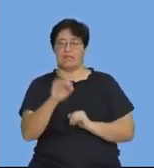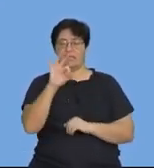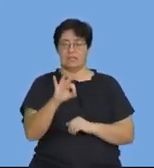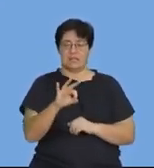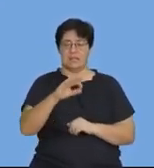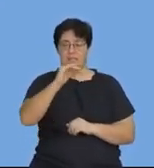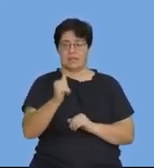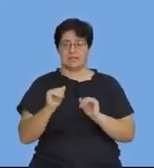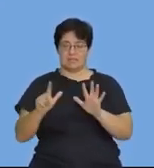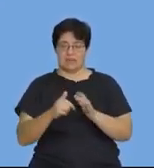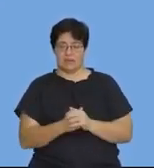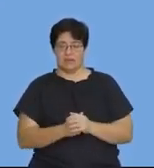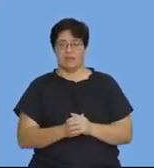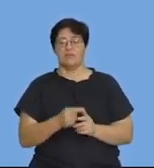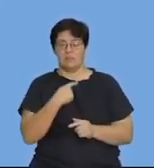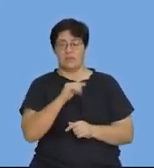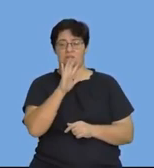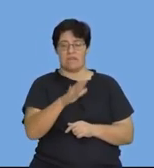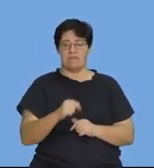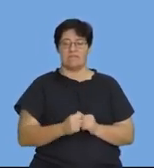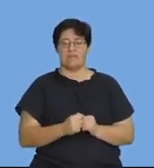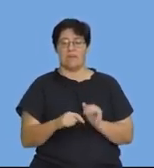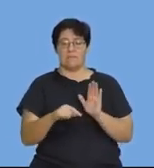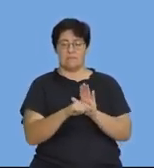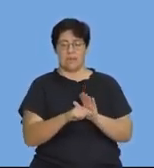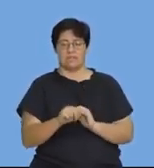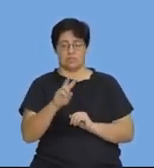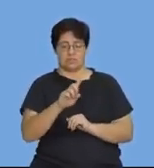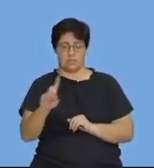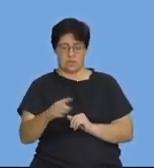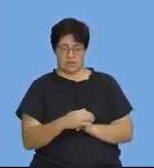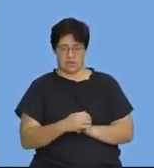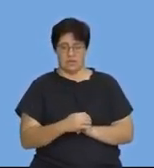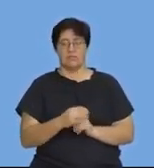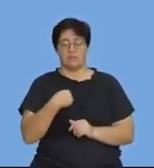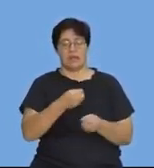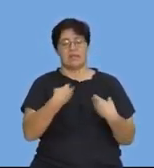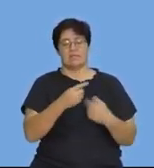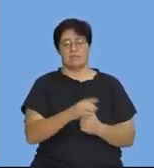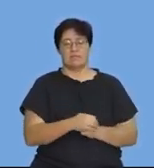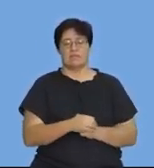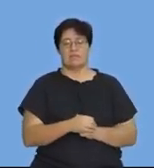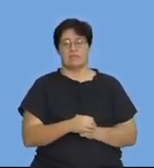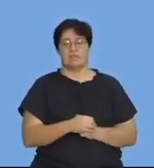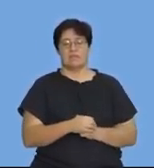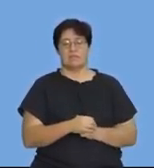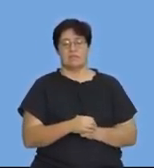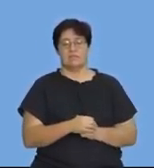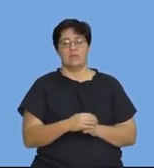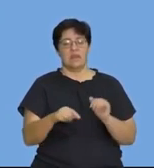7, which will give me 5 minus 21, which will be negative